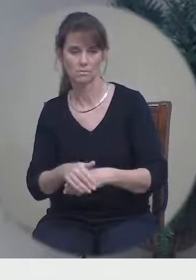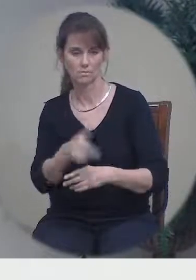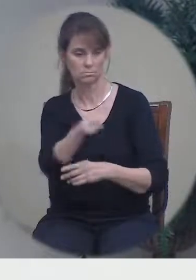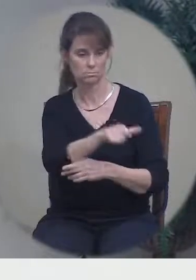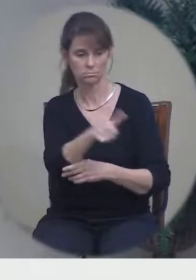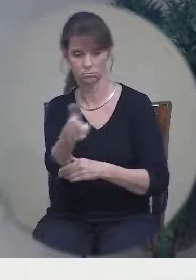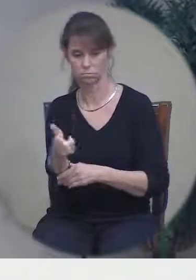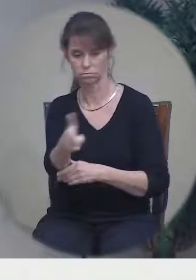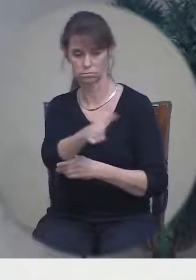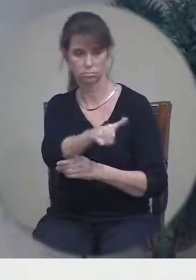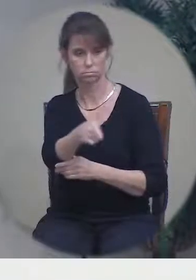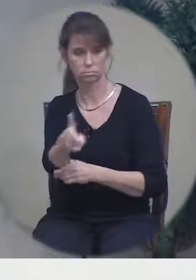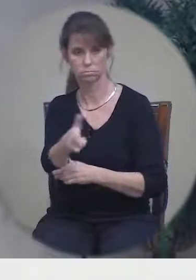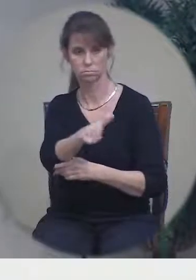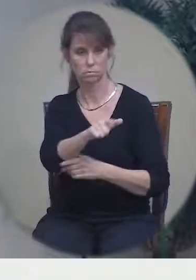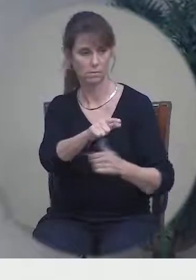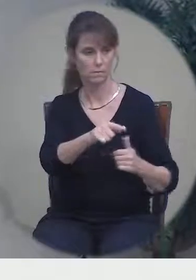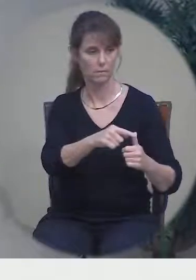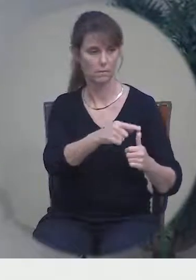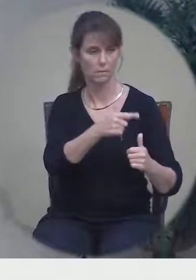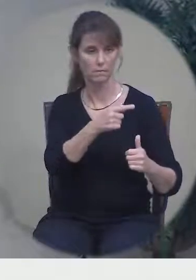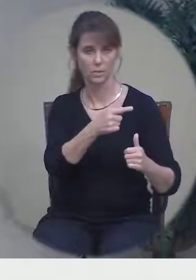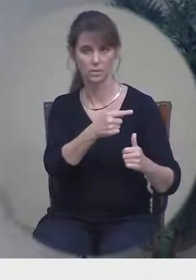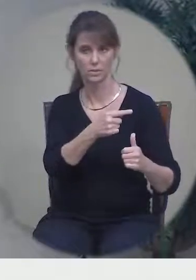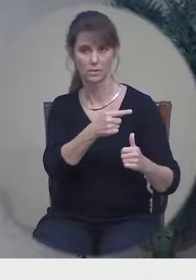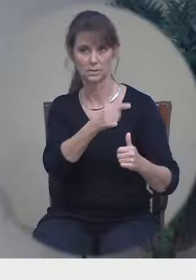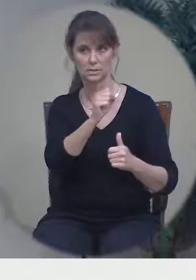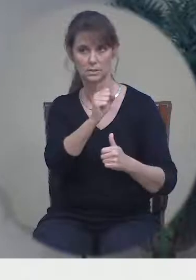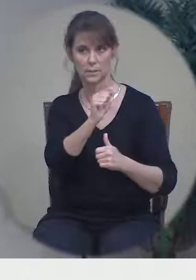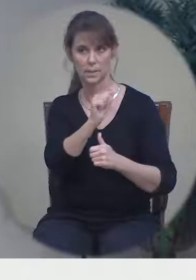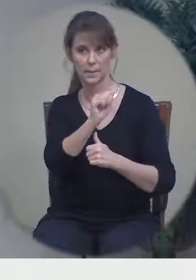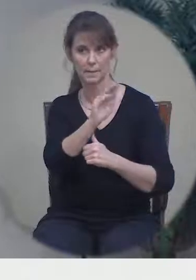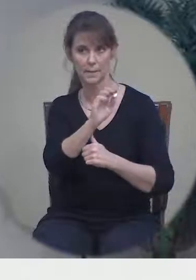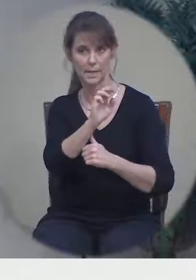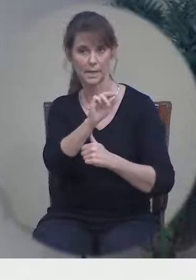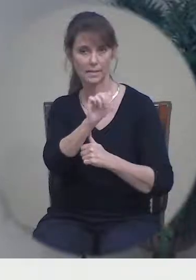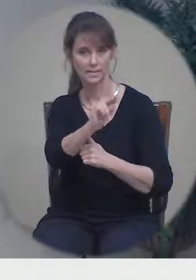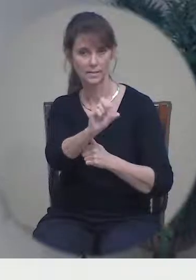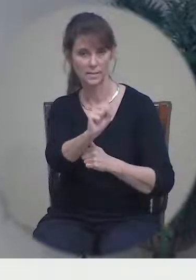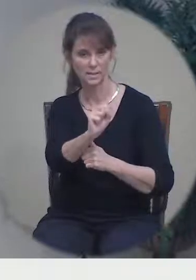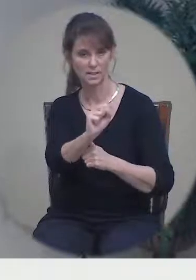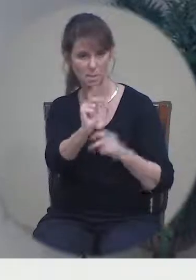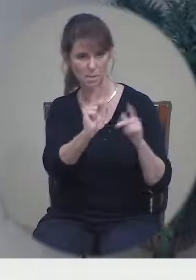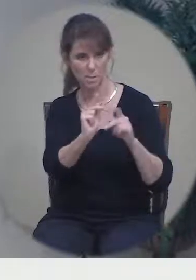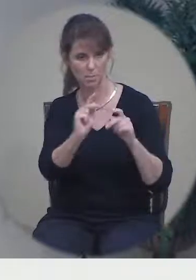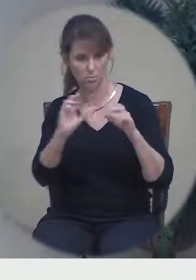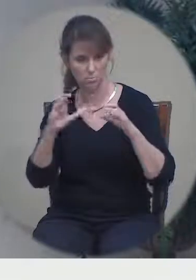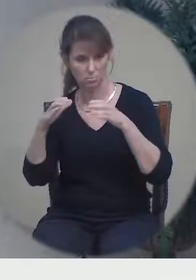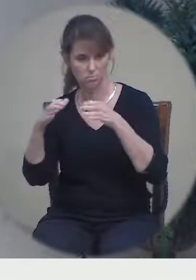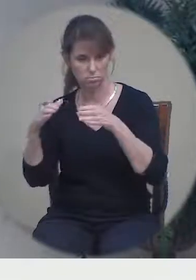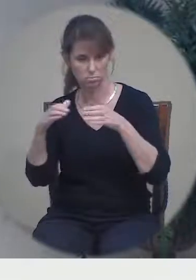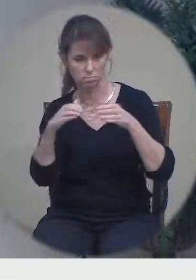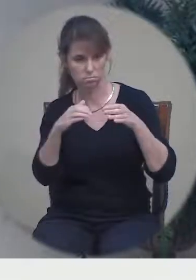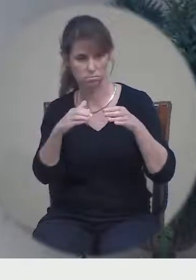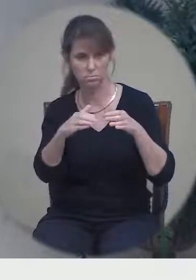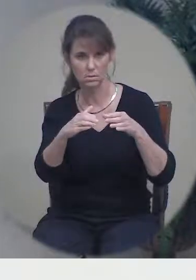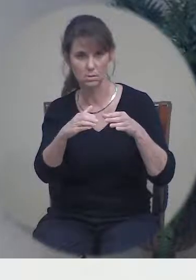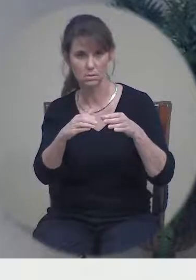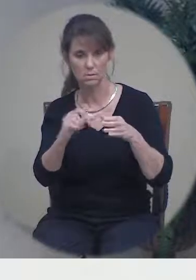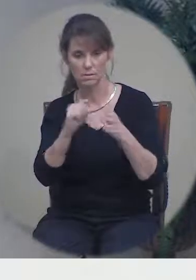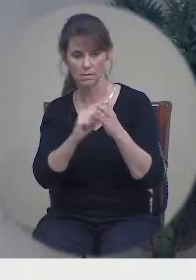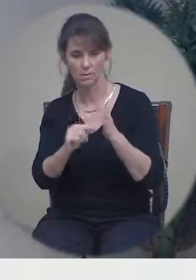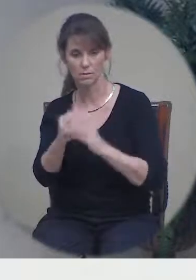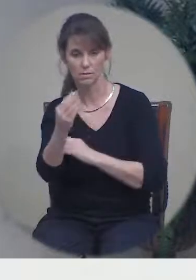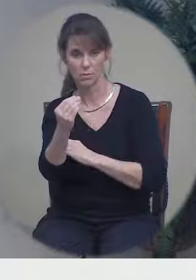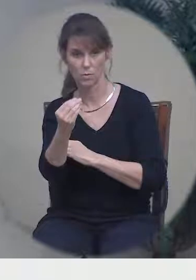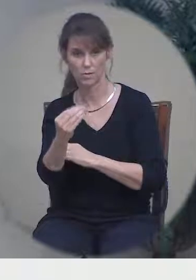forth. First, it's the Sabaeans. They come, it says, as we look there in verses 14